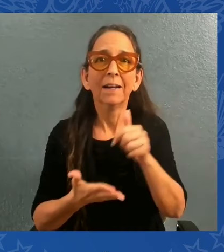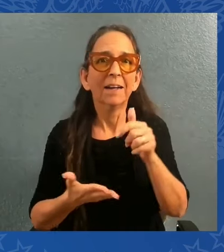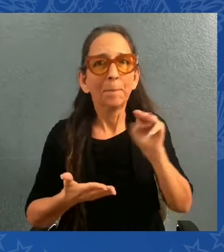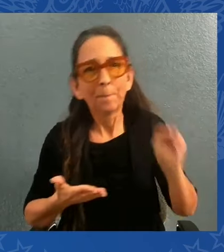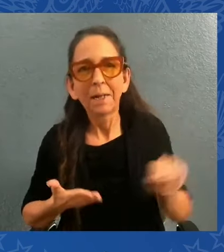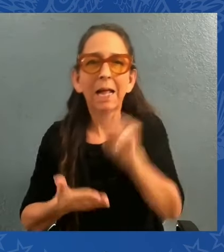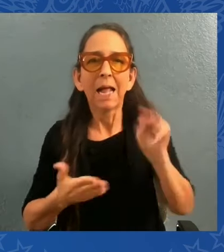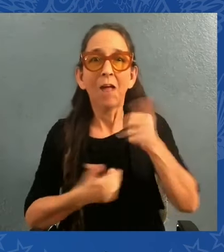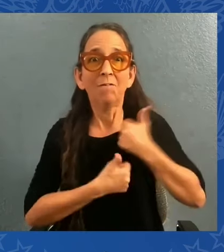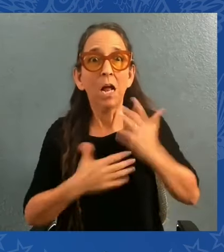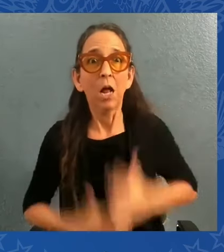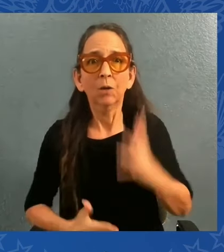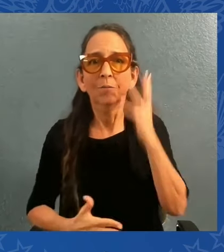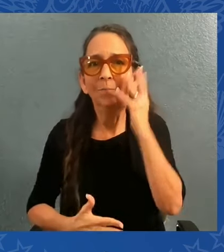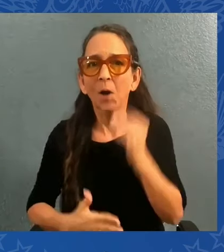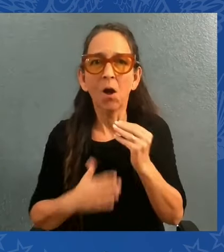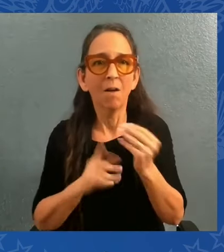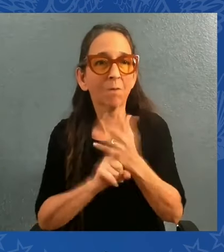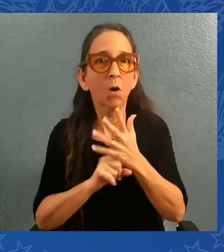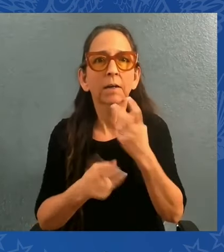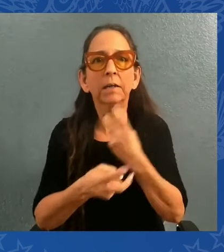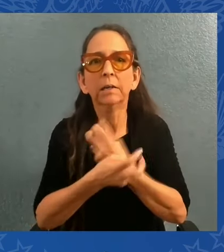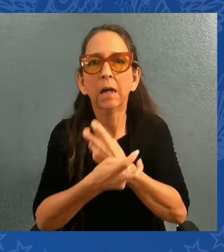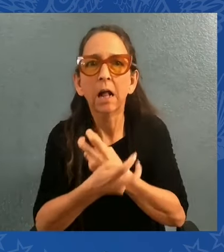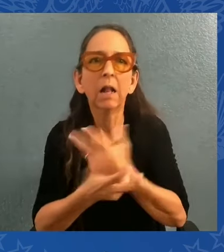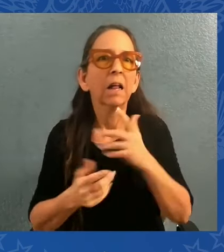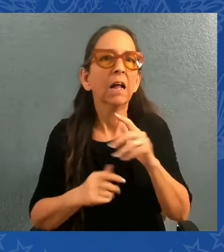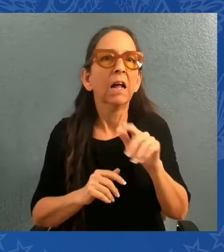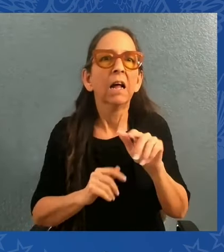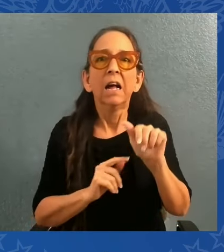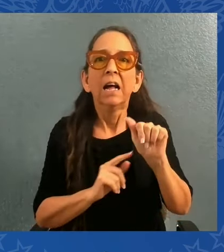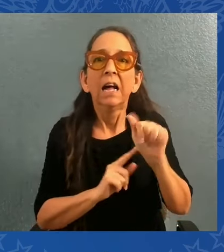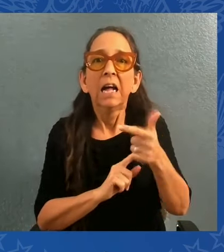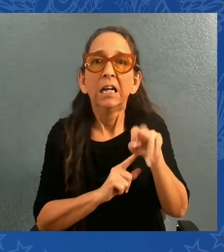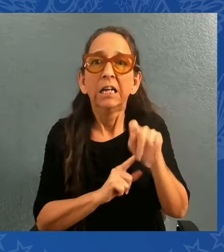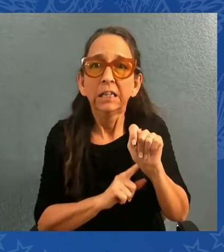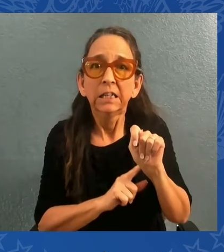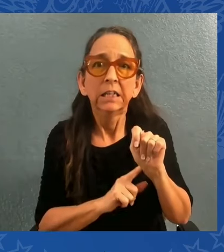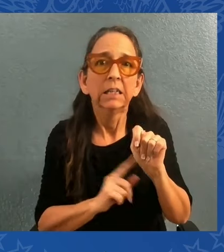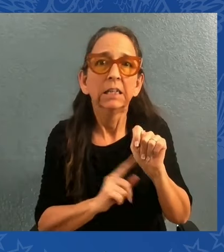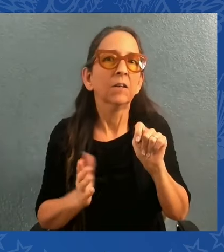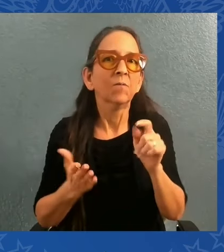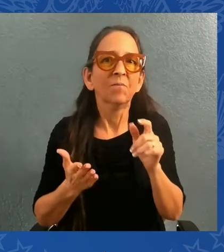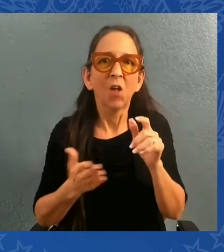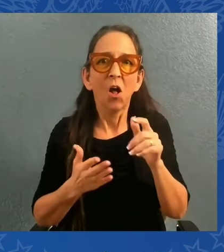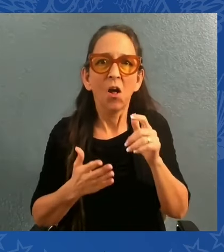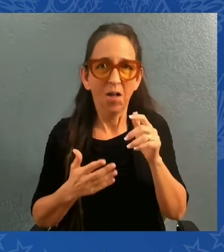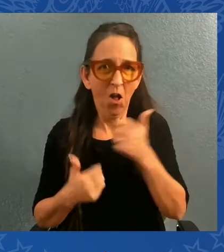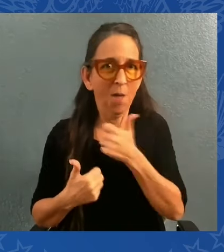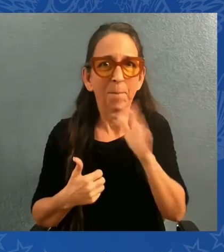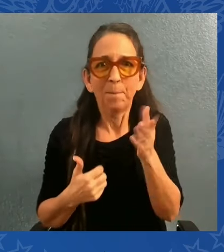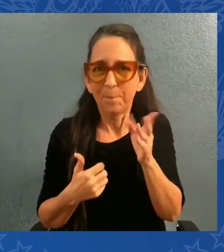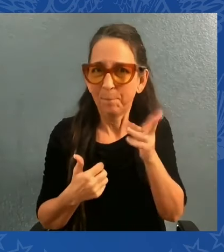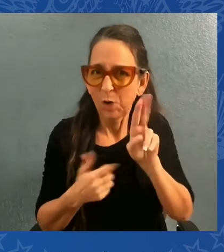Orange and burn pits during their military service. Pits the size of football fields that incinerated the